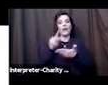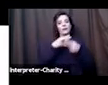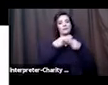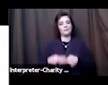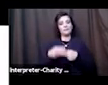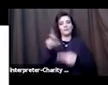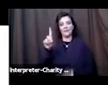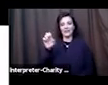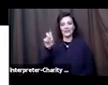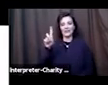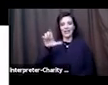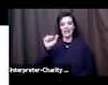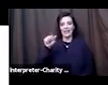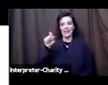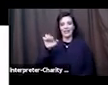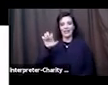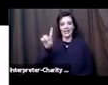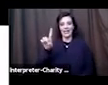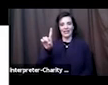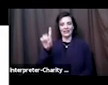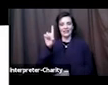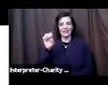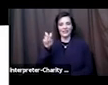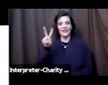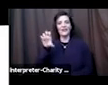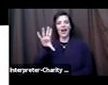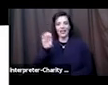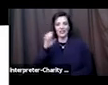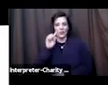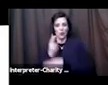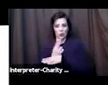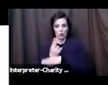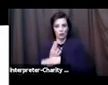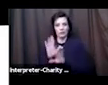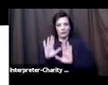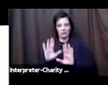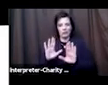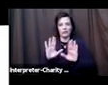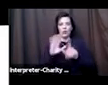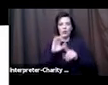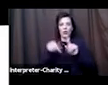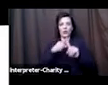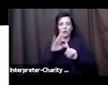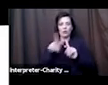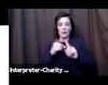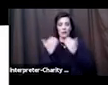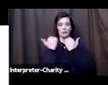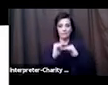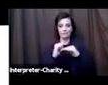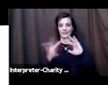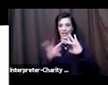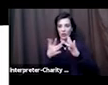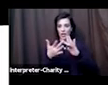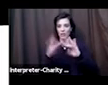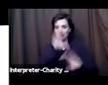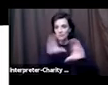device. So it's really going to be based down on those reduced app and internet capacities. Same thing